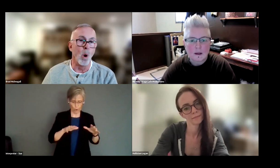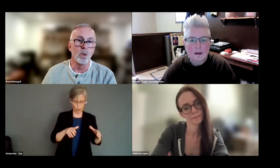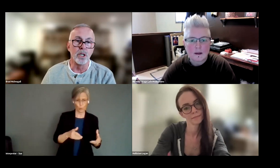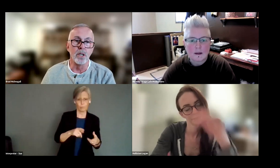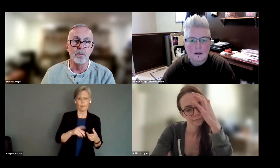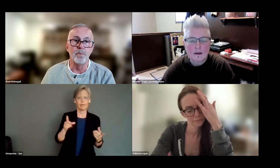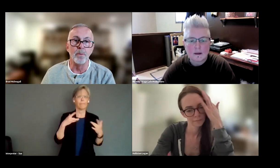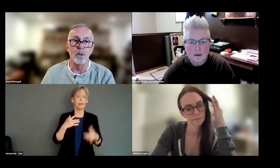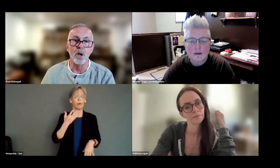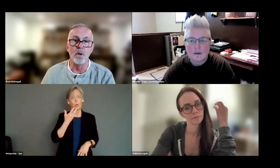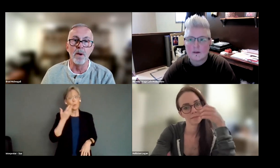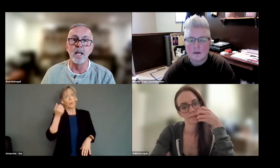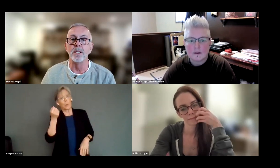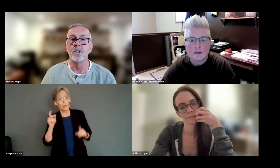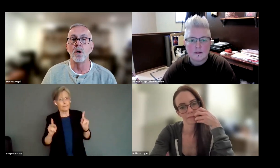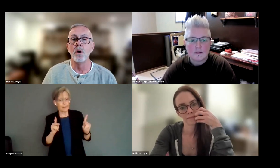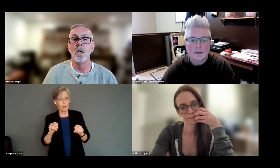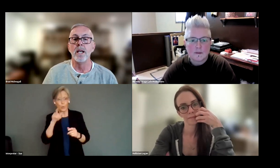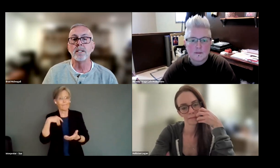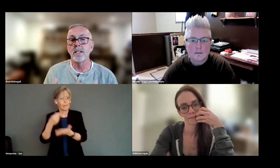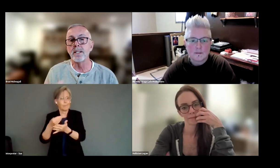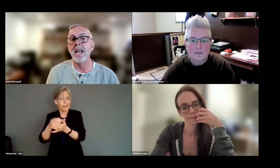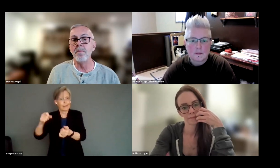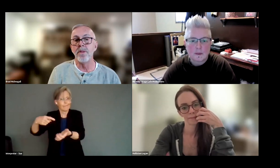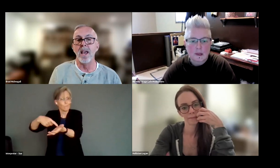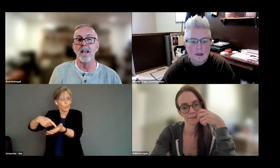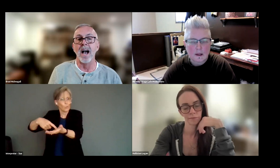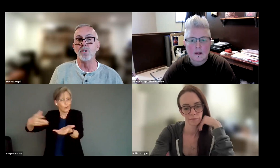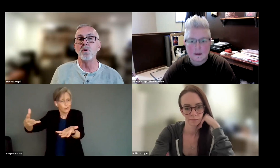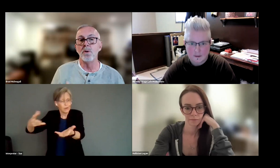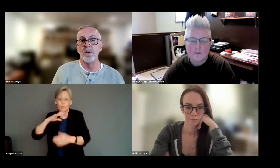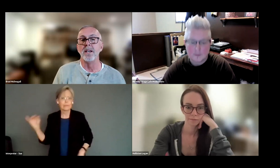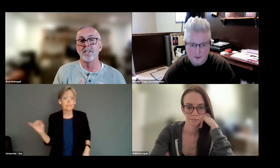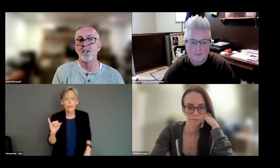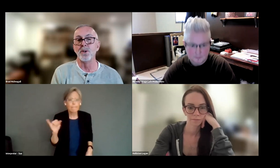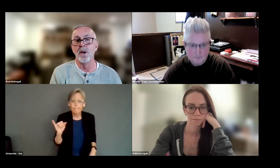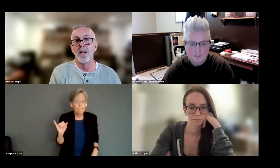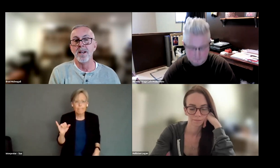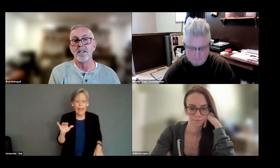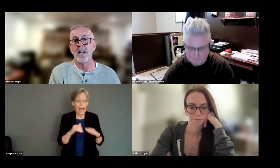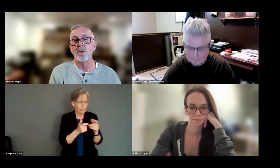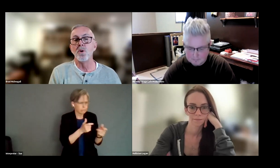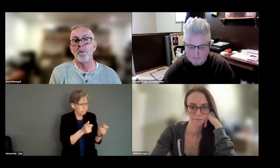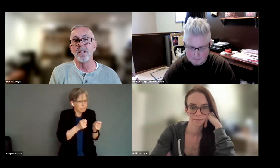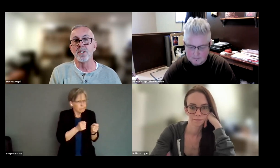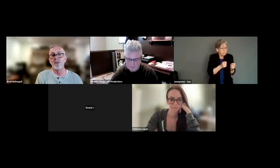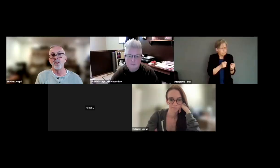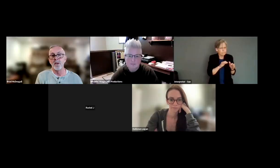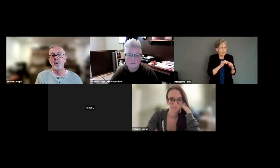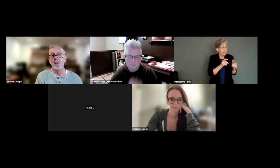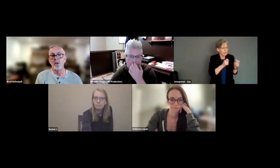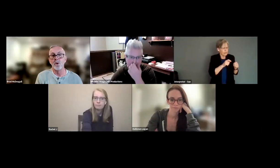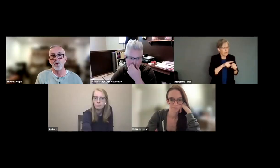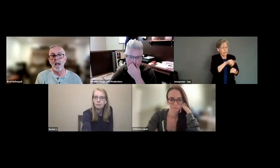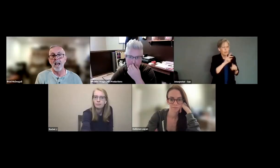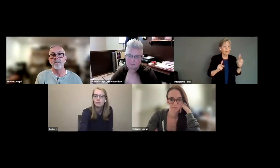appeals to older people, you know, with money. so it's the same thing. How do you appeal to, how can you appeal to those